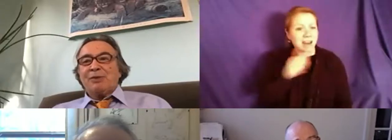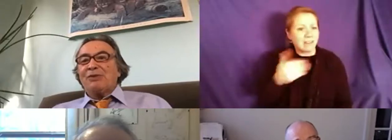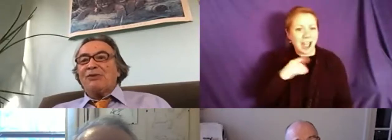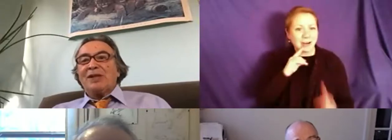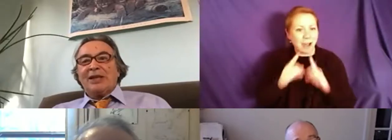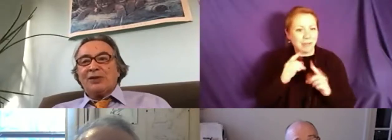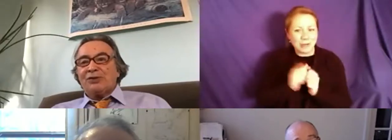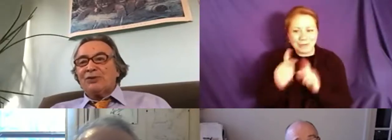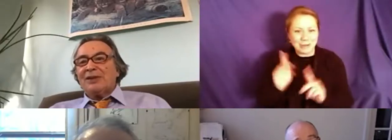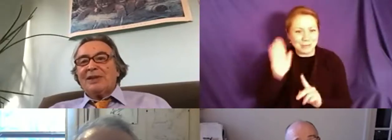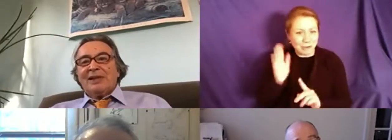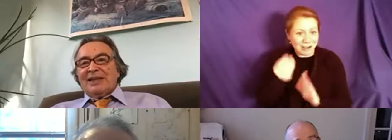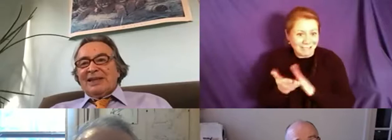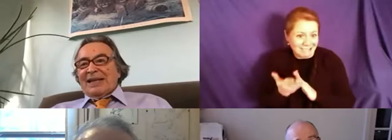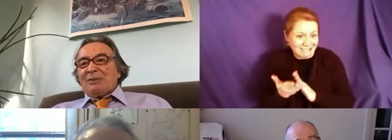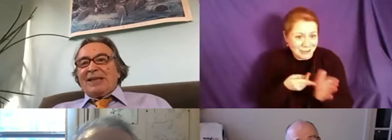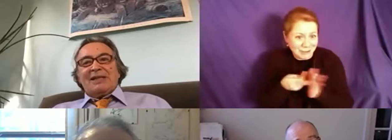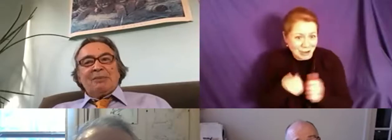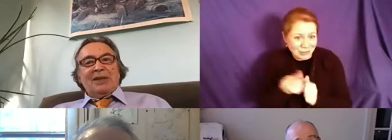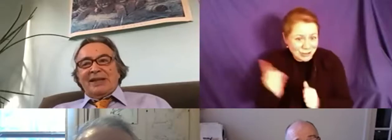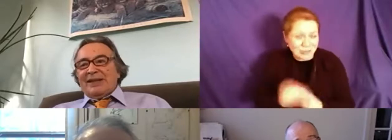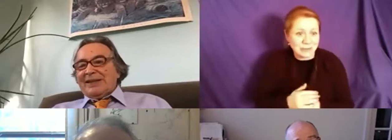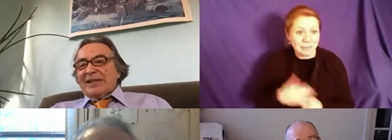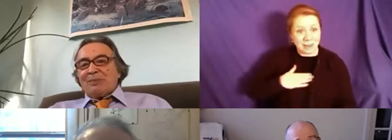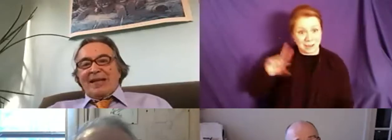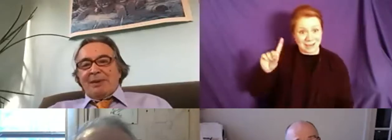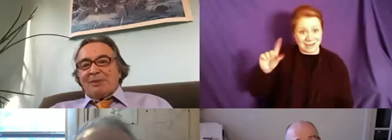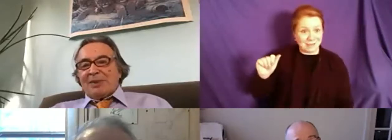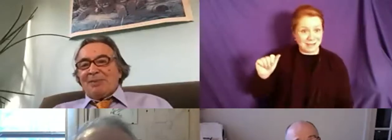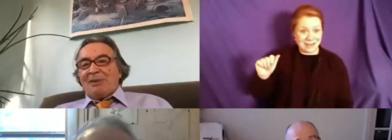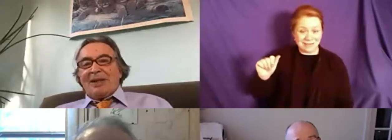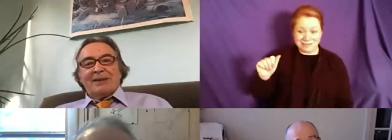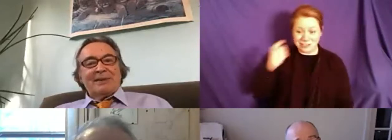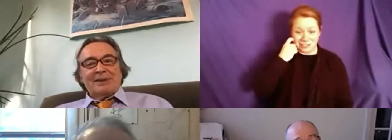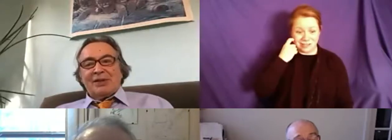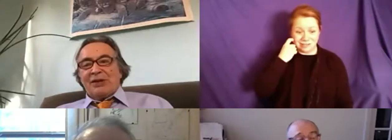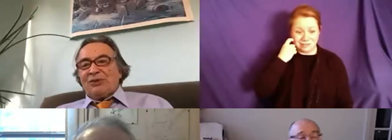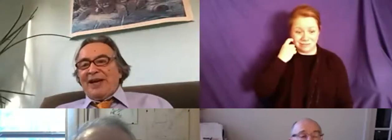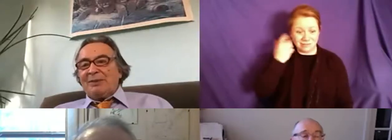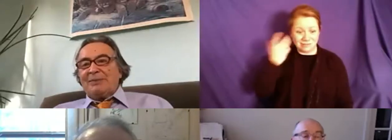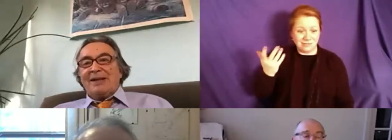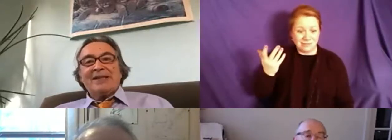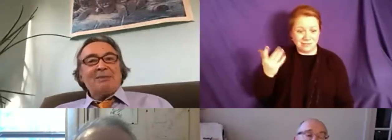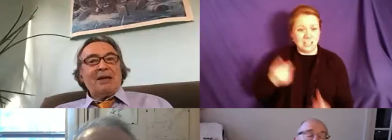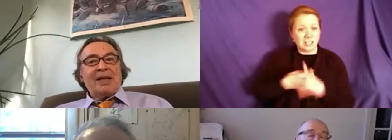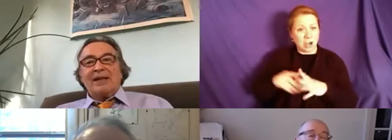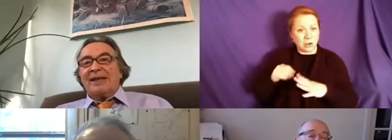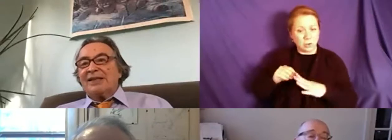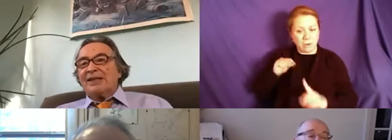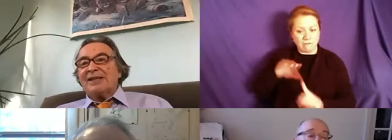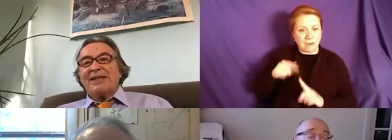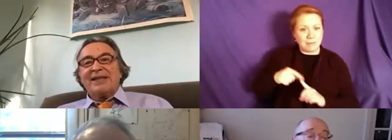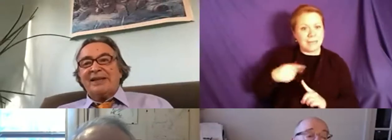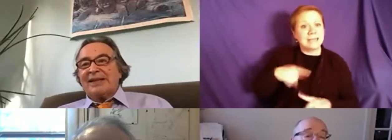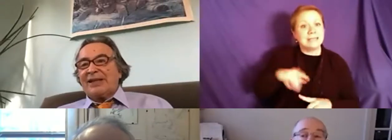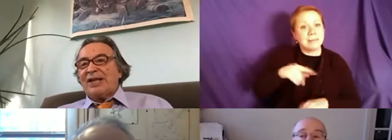this with people before, to tell you the truth. I mean, my disability just became upon my, started to affect me about the same time I got elected to